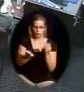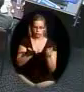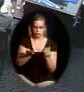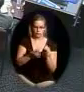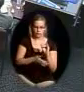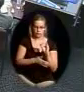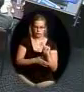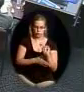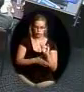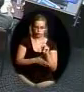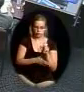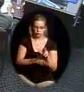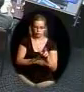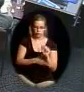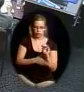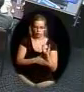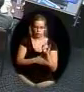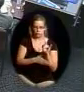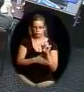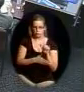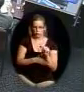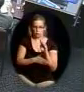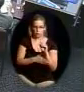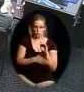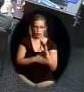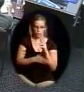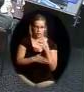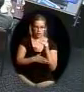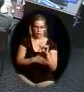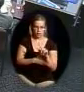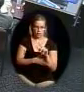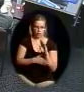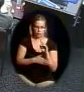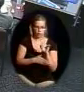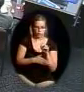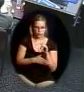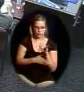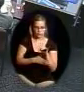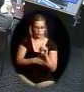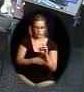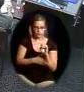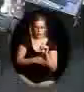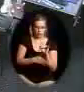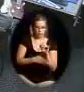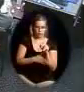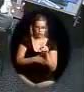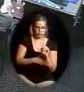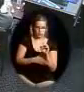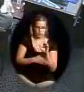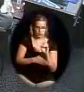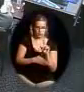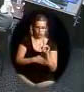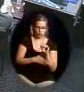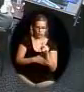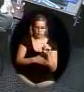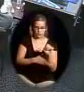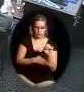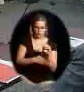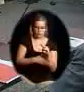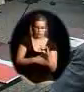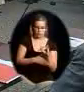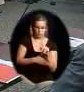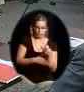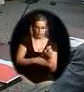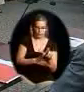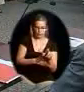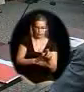to Ginger Armstrong, Bob Hale, Bernice Kleinfeld, Evelyn Krause, and Colleen Miller. And congratulations to